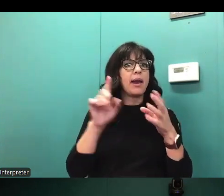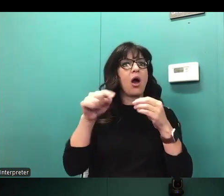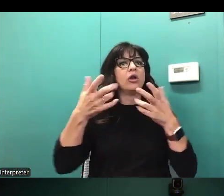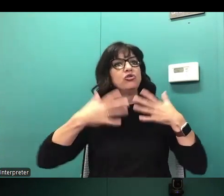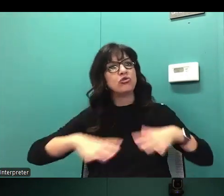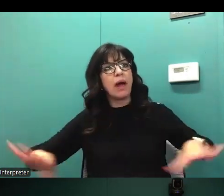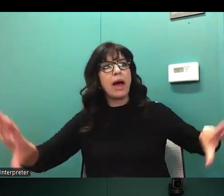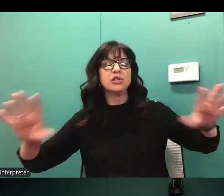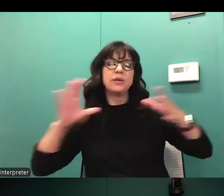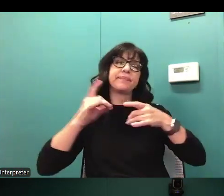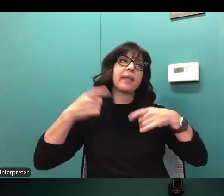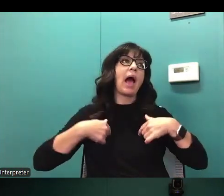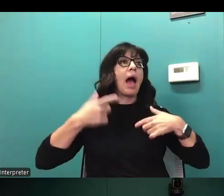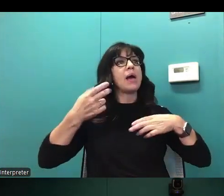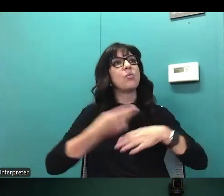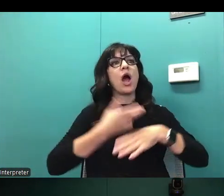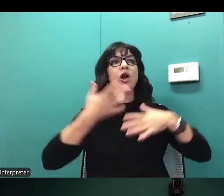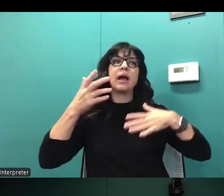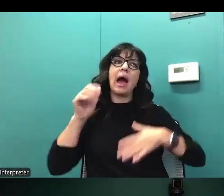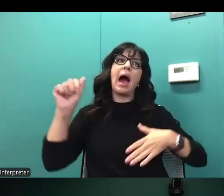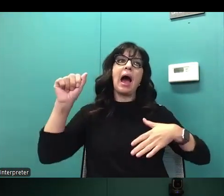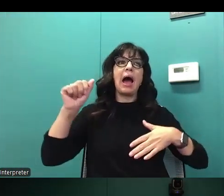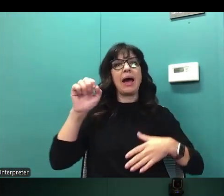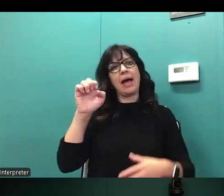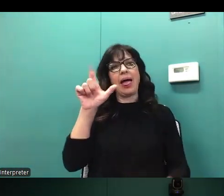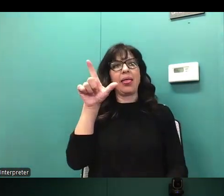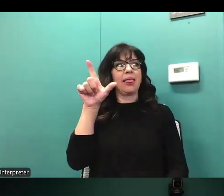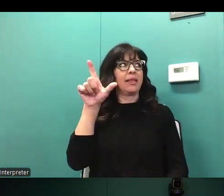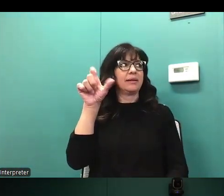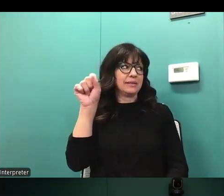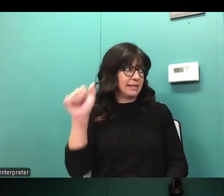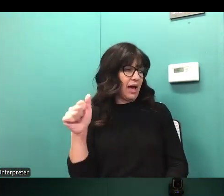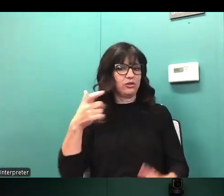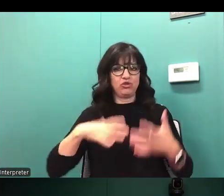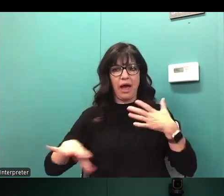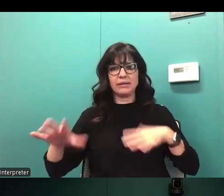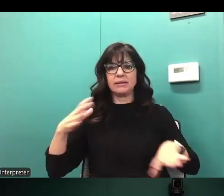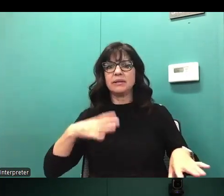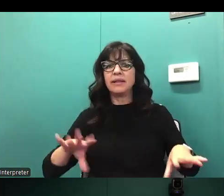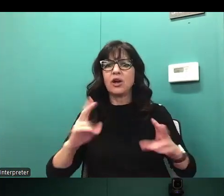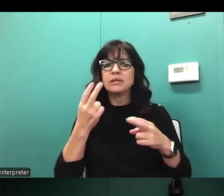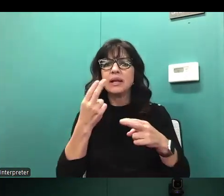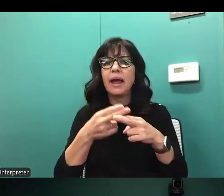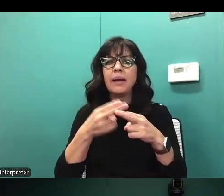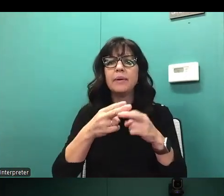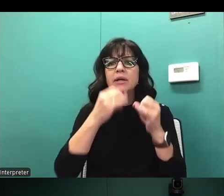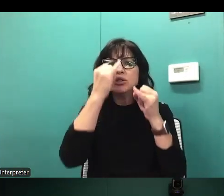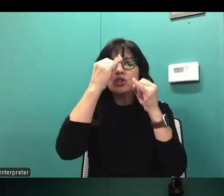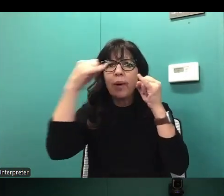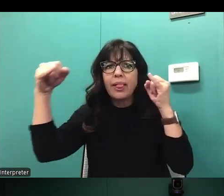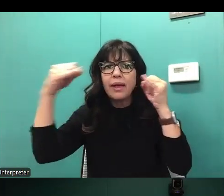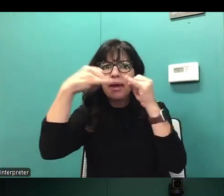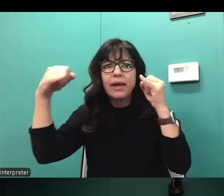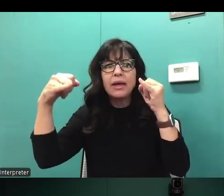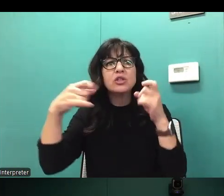she was telling me about, I'm wearing and she's wearing an Elsa dress. And so I did the little, there's a name for it, like the squiggly line, but she was trying to tell